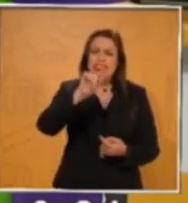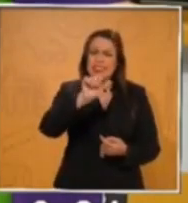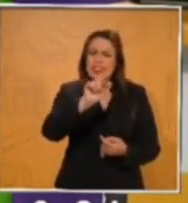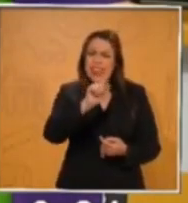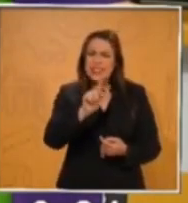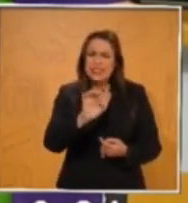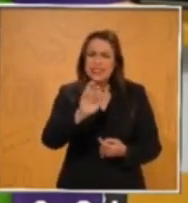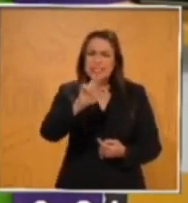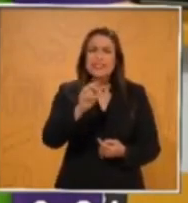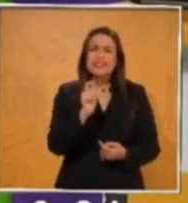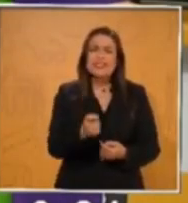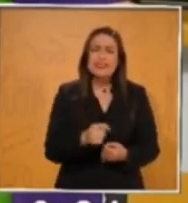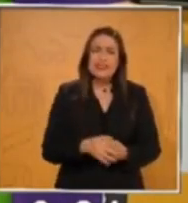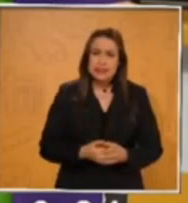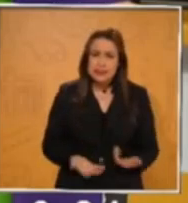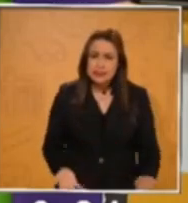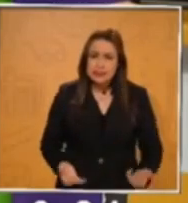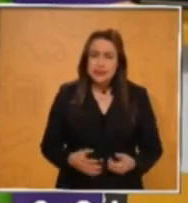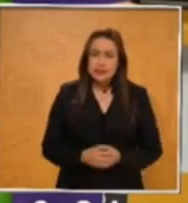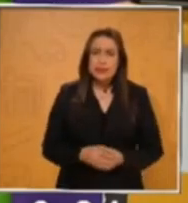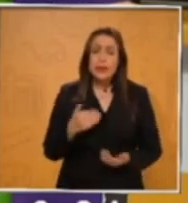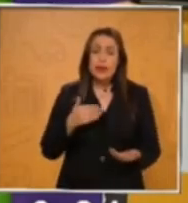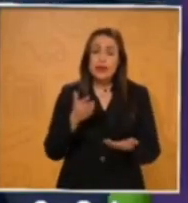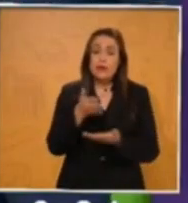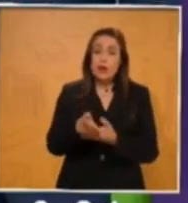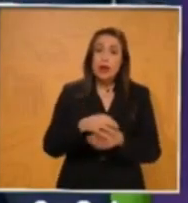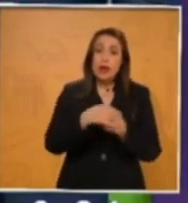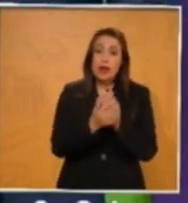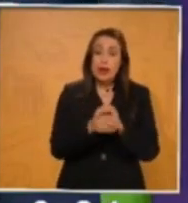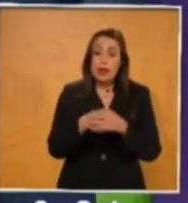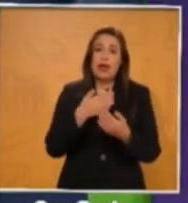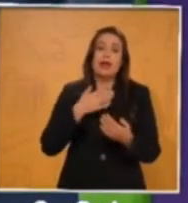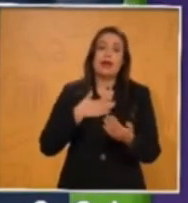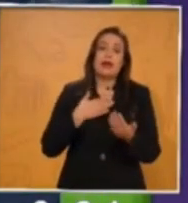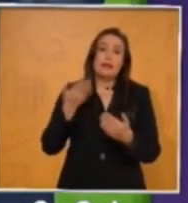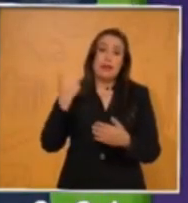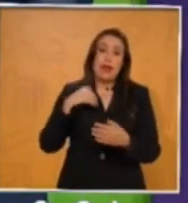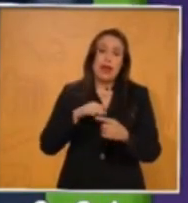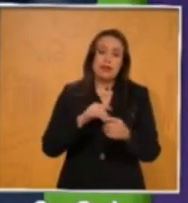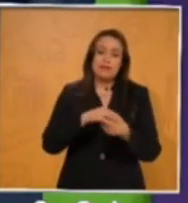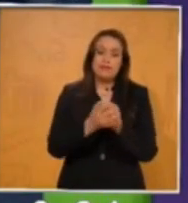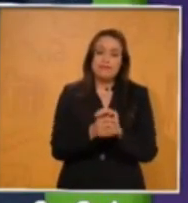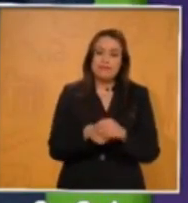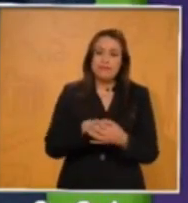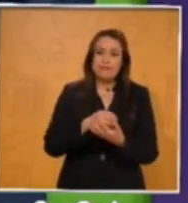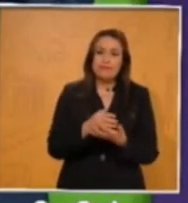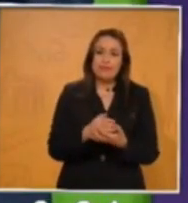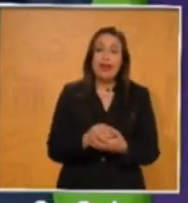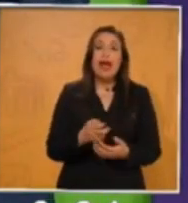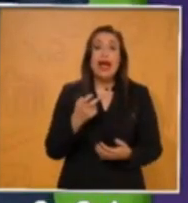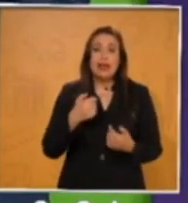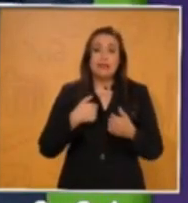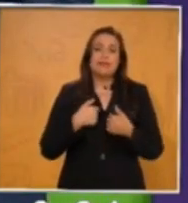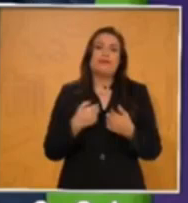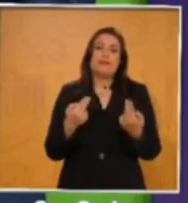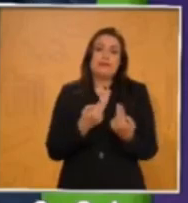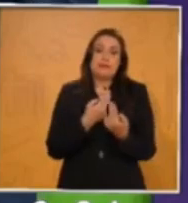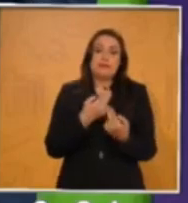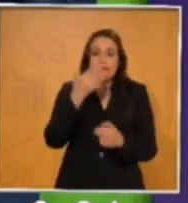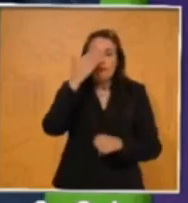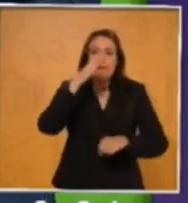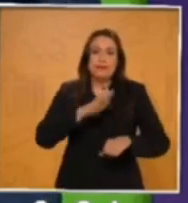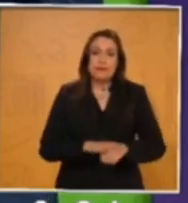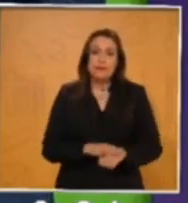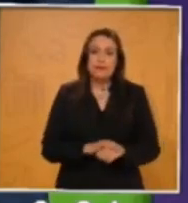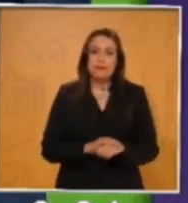wash my hands before. In present, it's buy, and I have to memorize that bought, it's